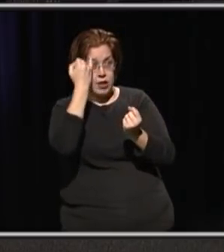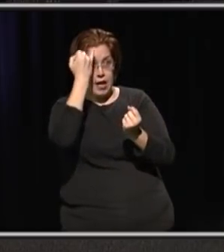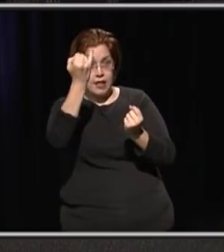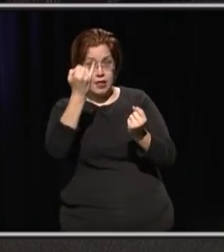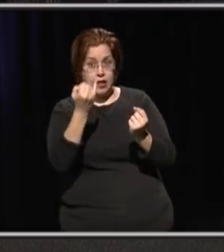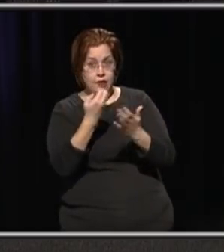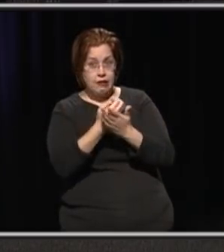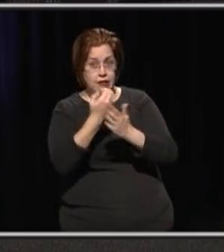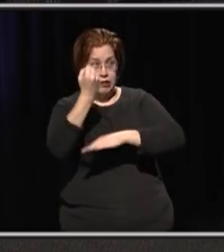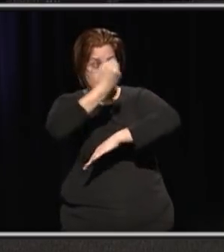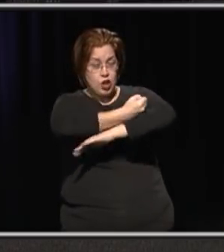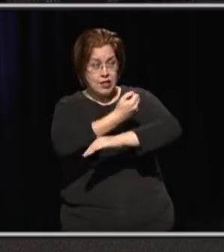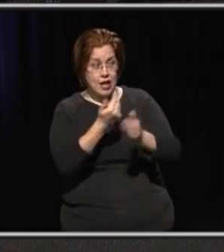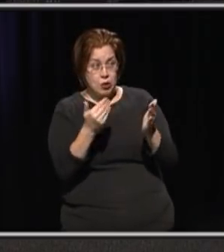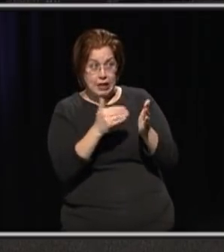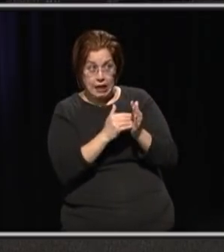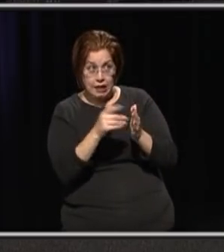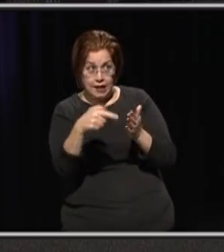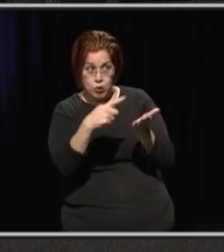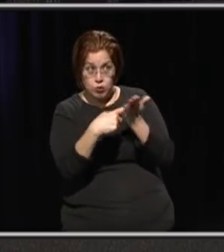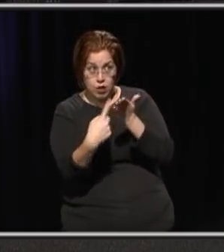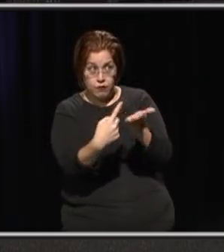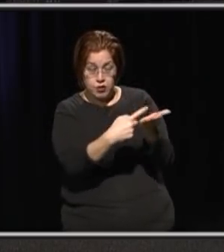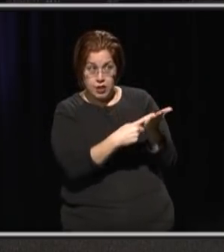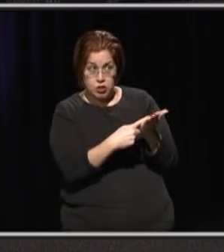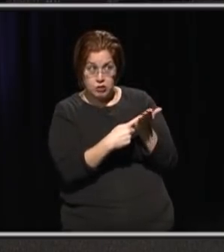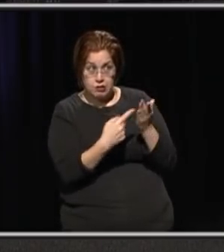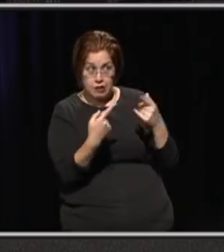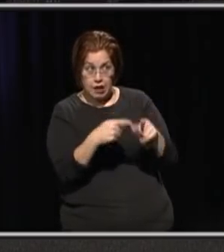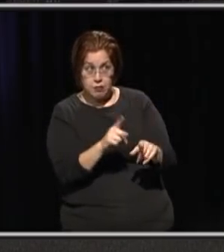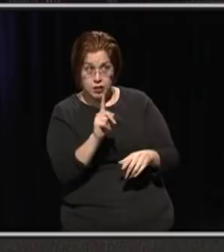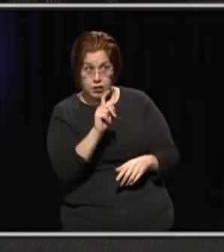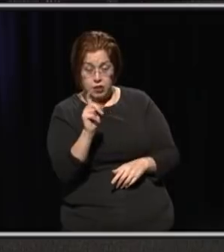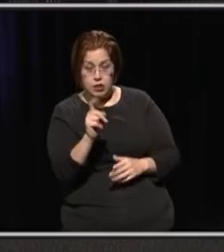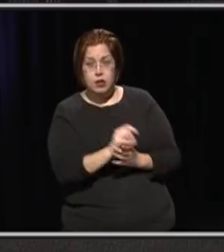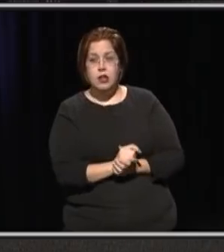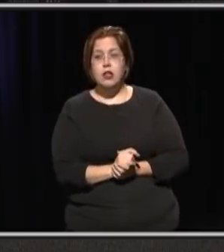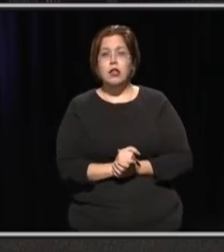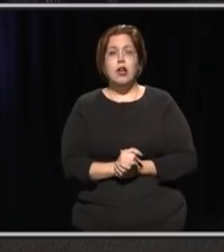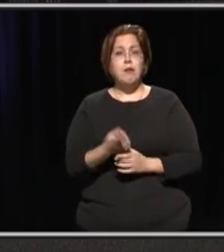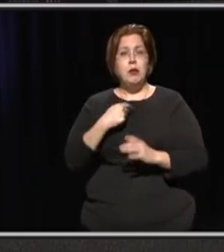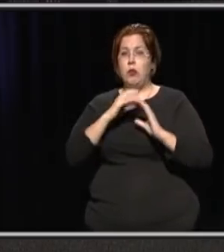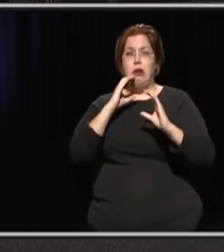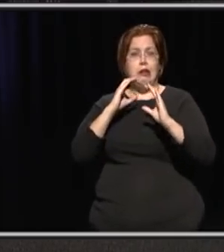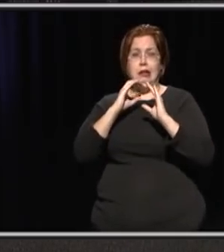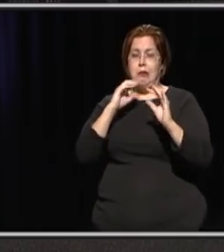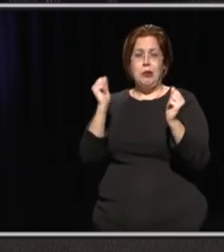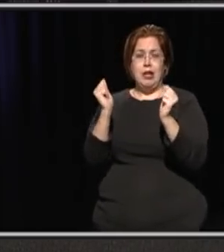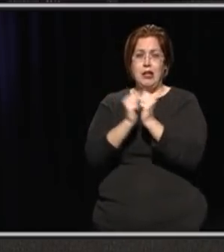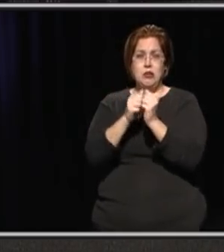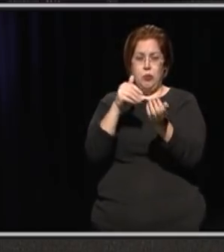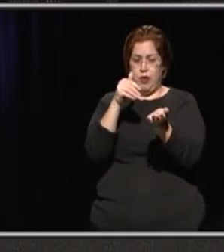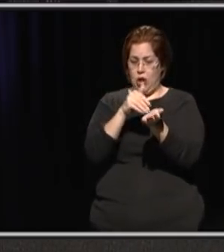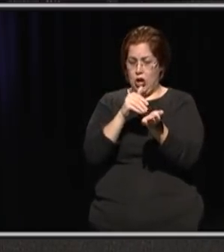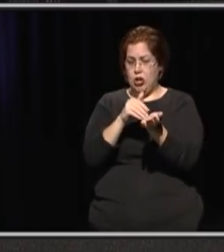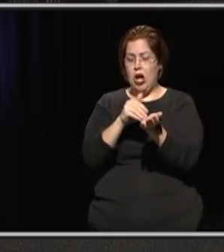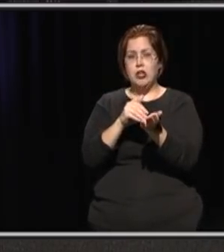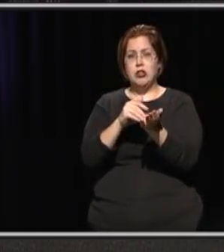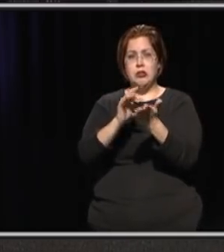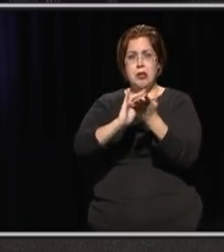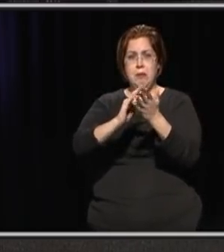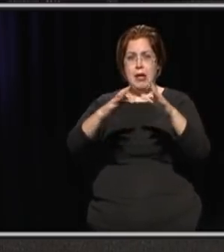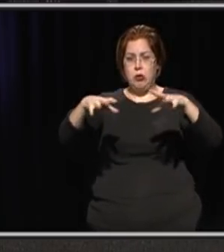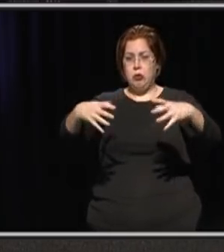shutdown? Have those conversations been discussed? I mean, we're in communication with our doctors and medical